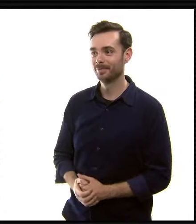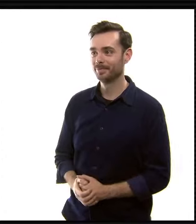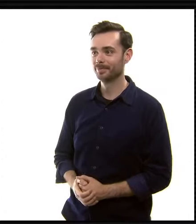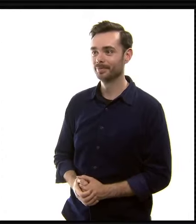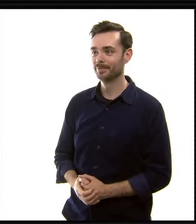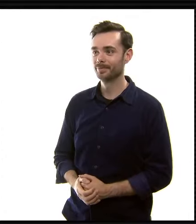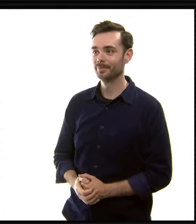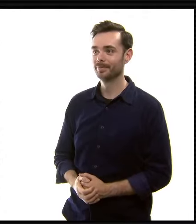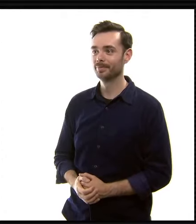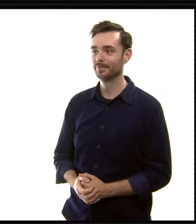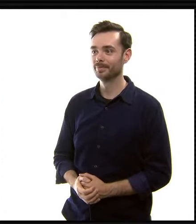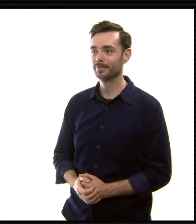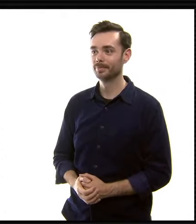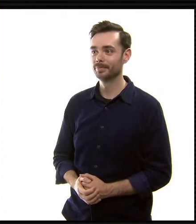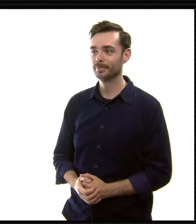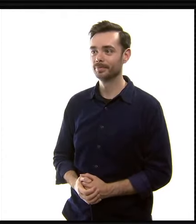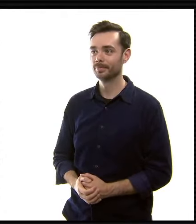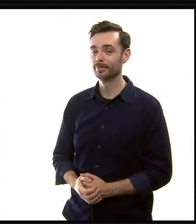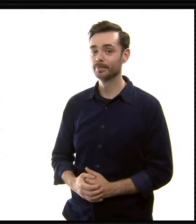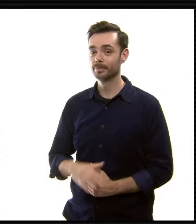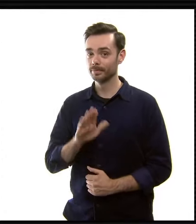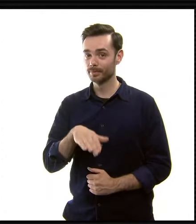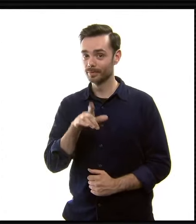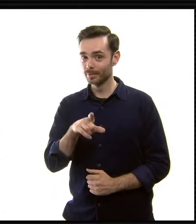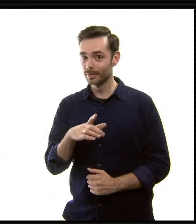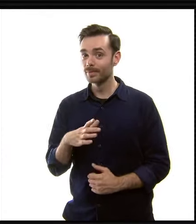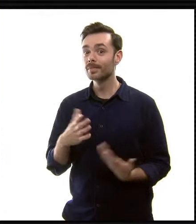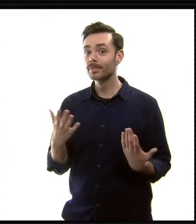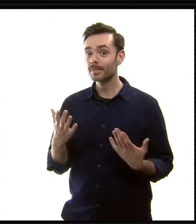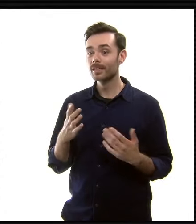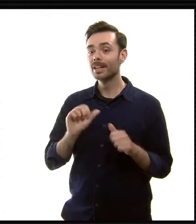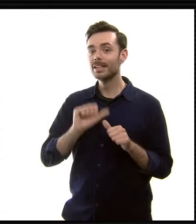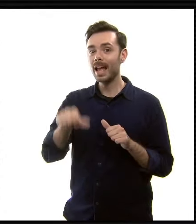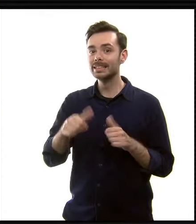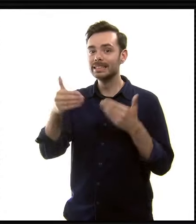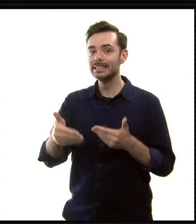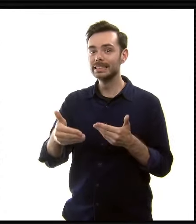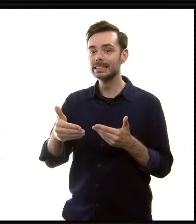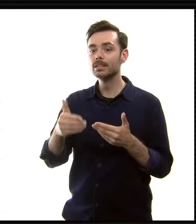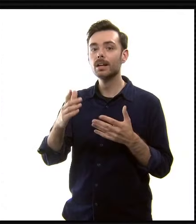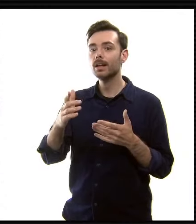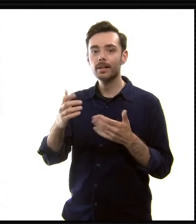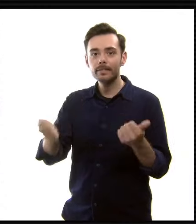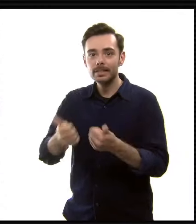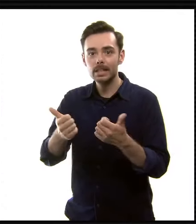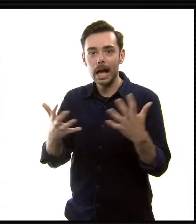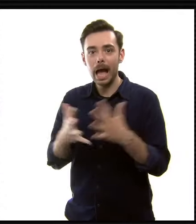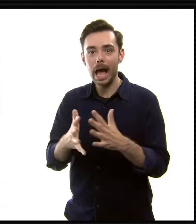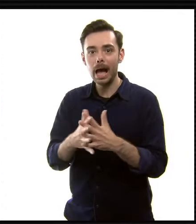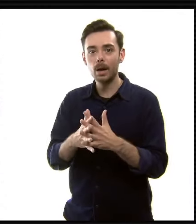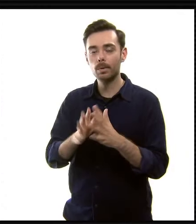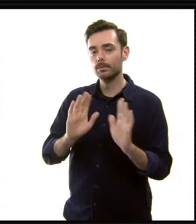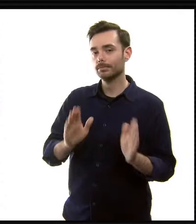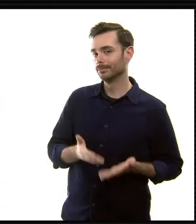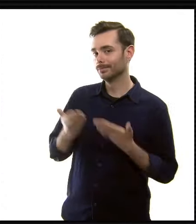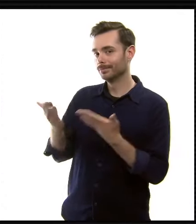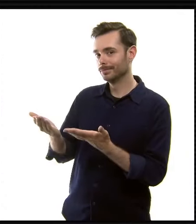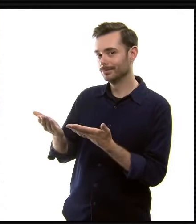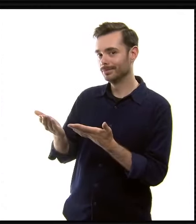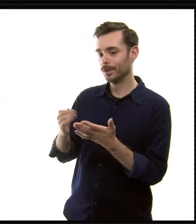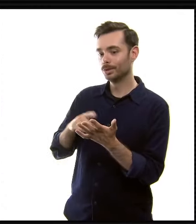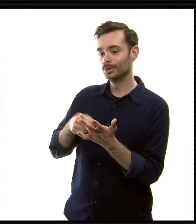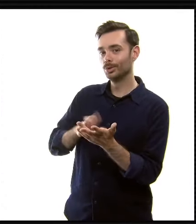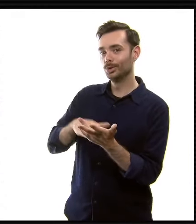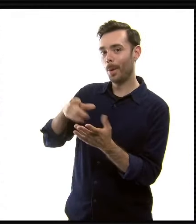of you desperate to know how the latest thrilling season is going to conclude, here is the cool, calm and collected